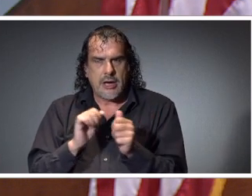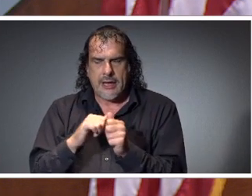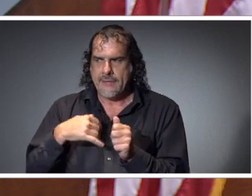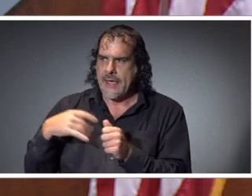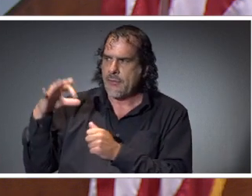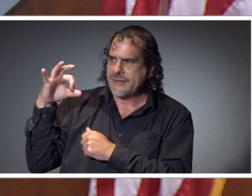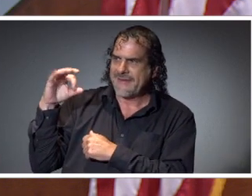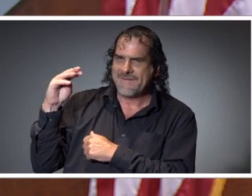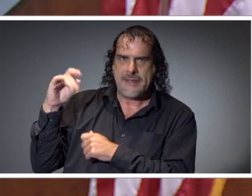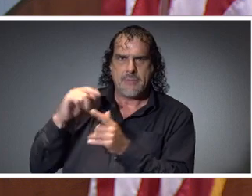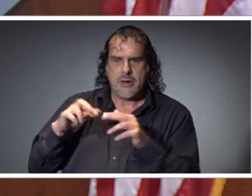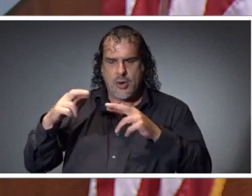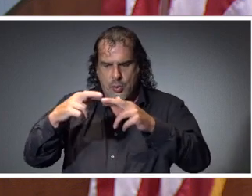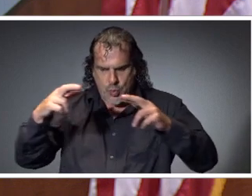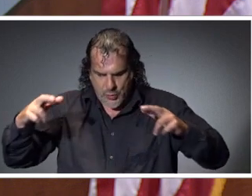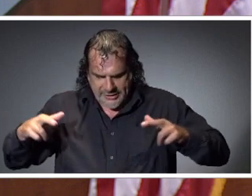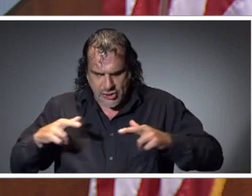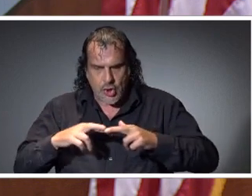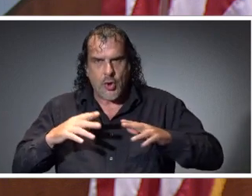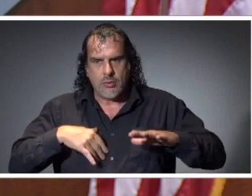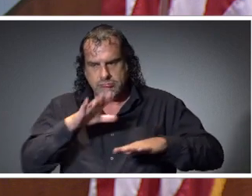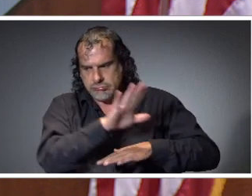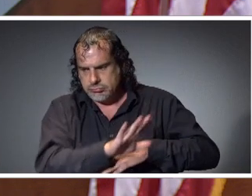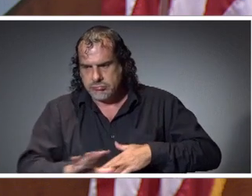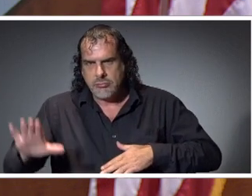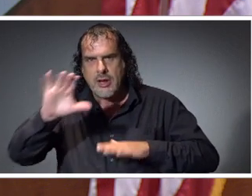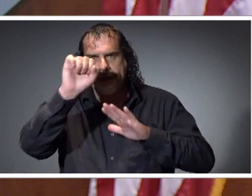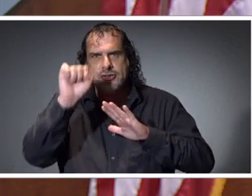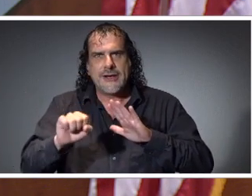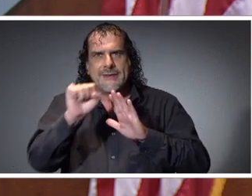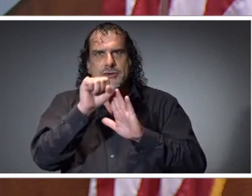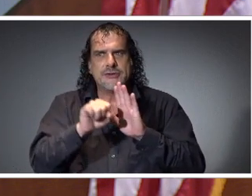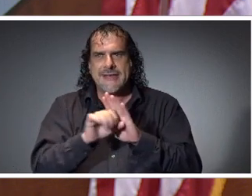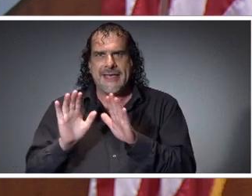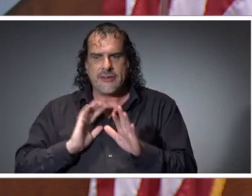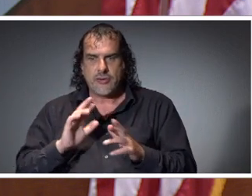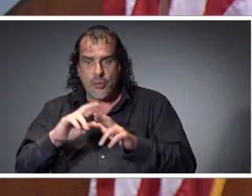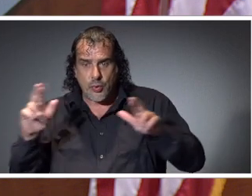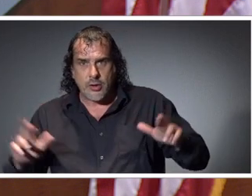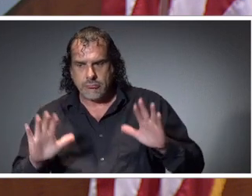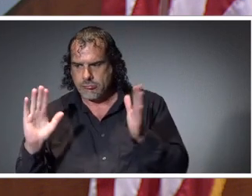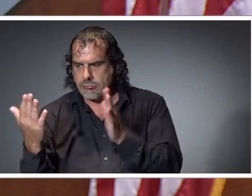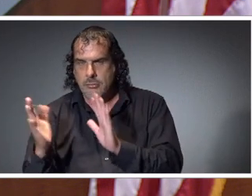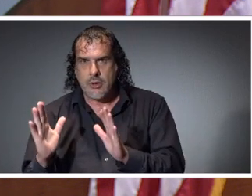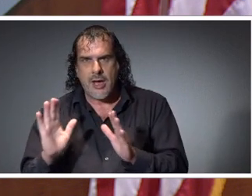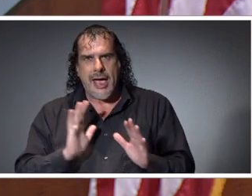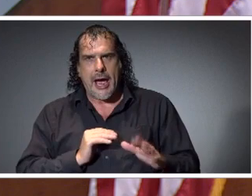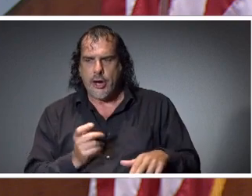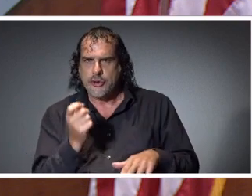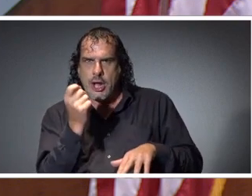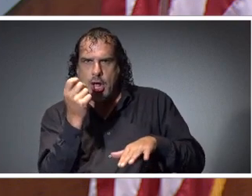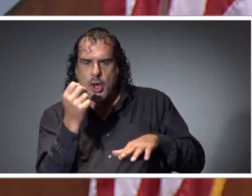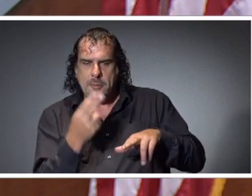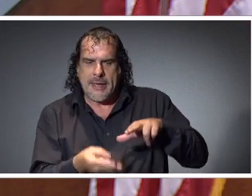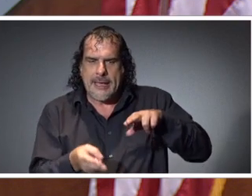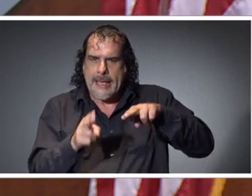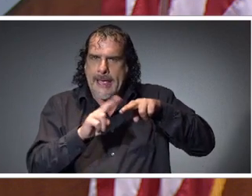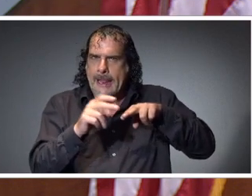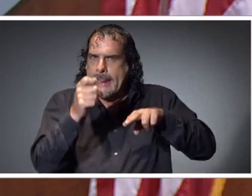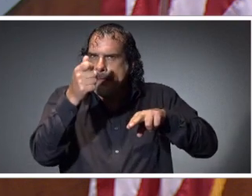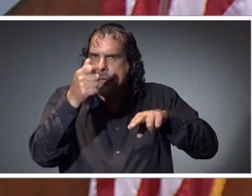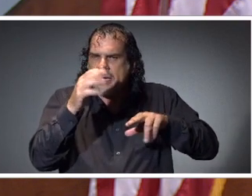regional average of 11.0. So again, test positivity a little bit higher than the region, but not a